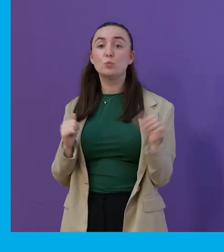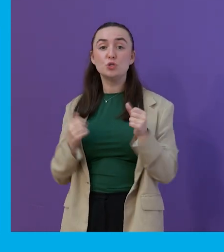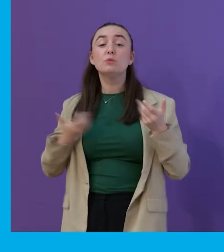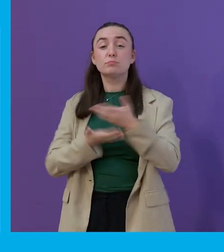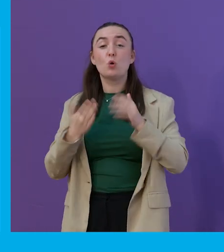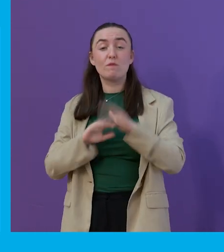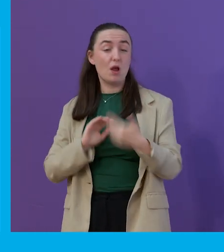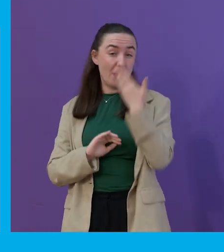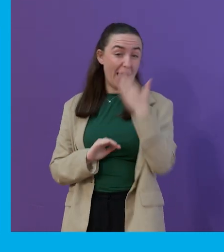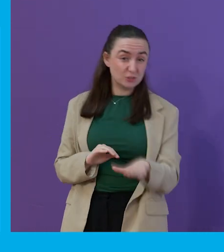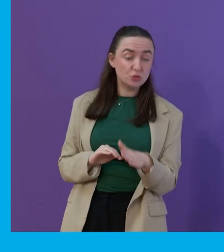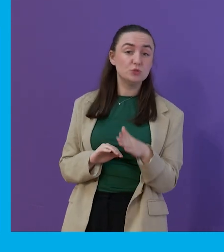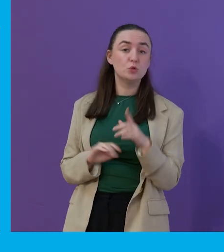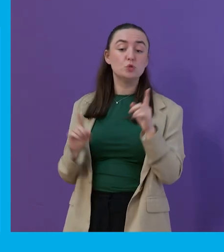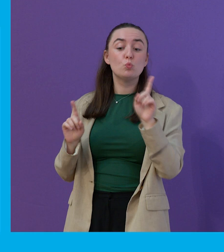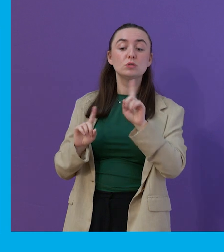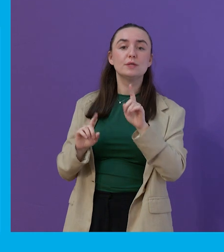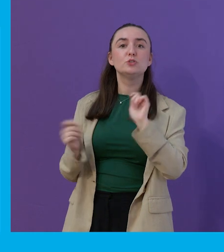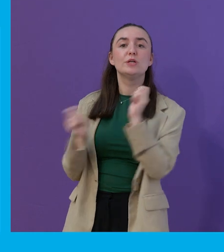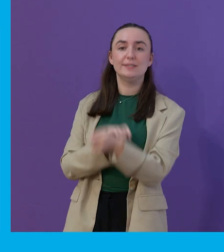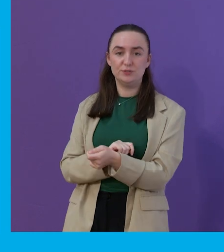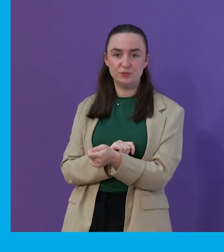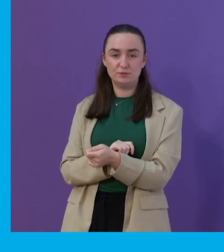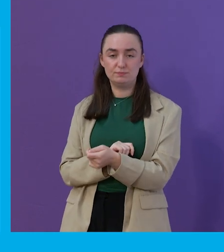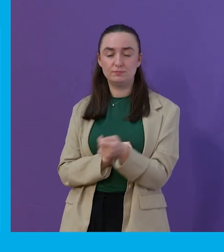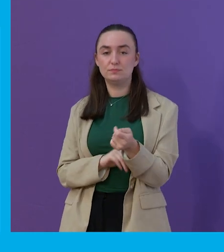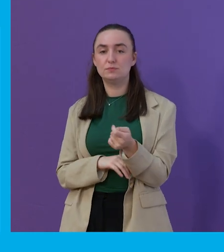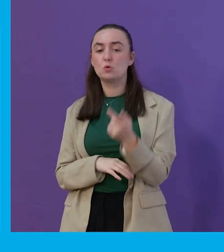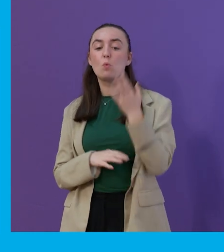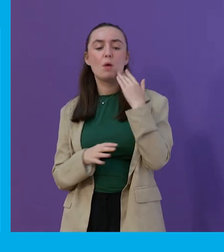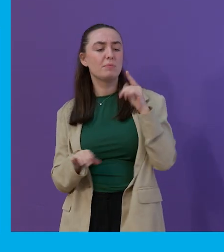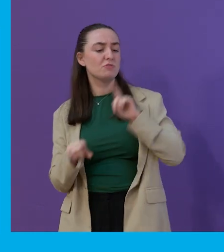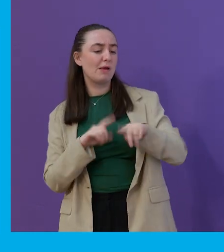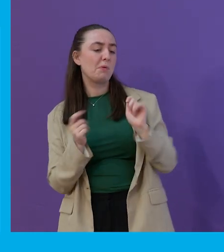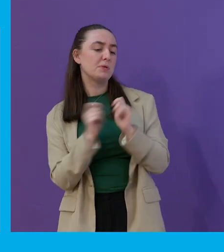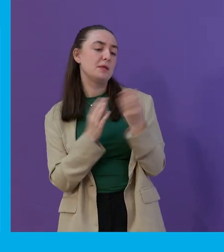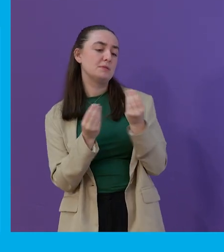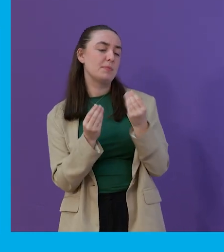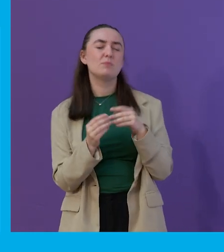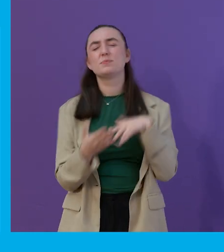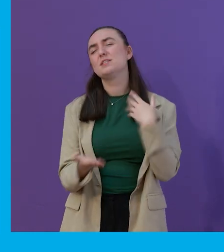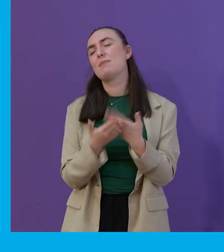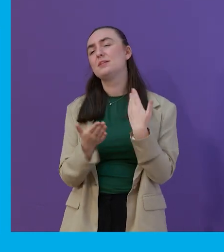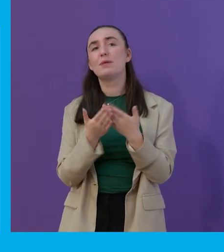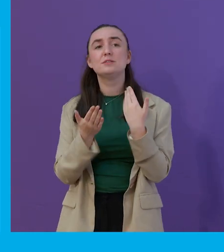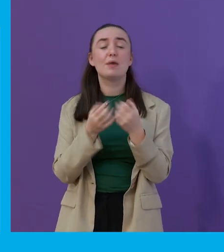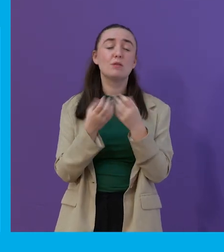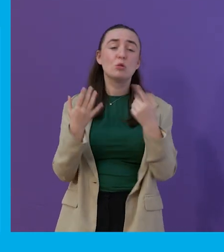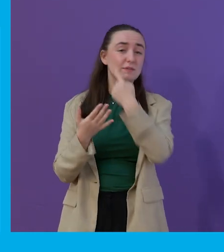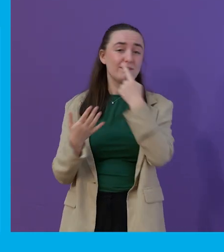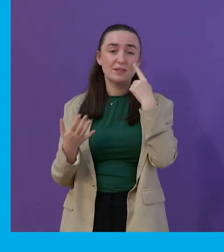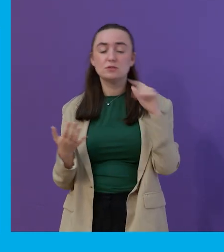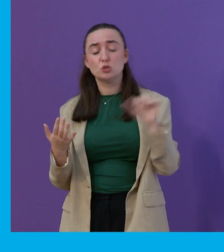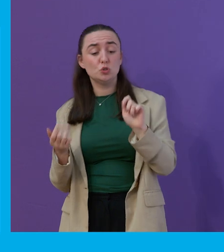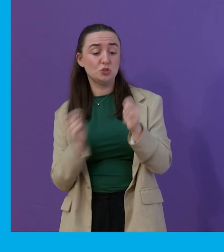change. And whenever we try and change something, we sort of demand, it's this pilot point, we demand a mountain of evidence that the